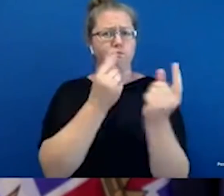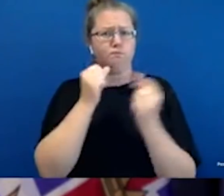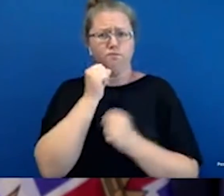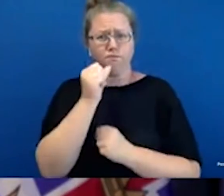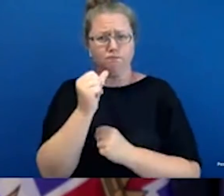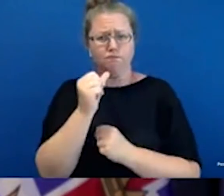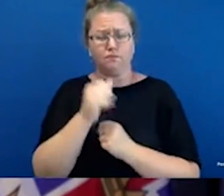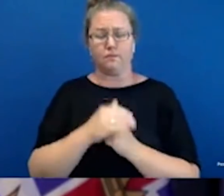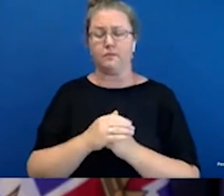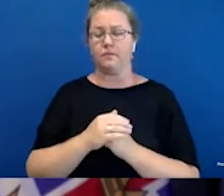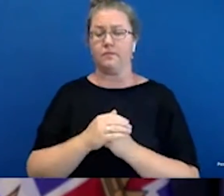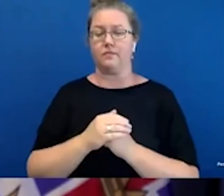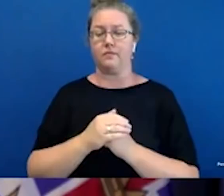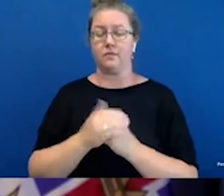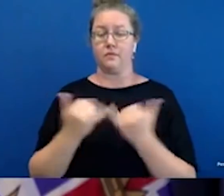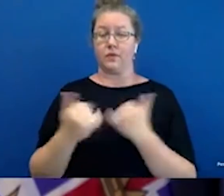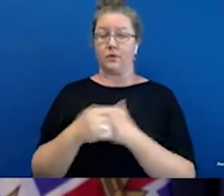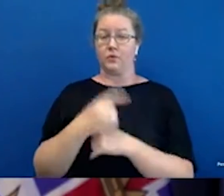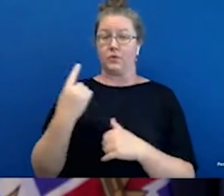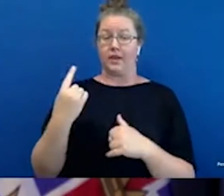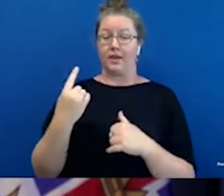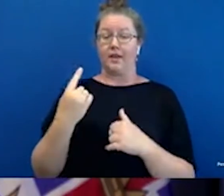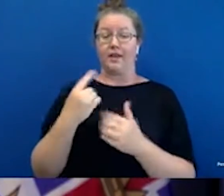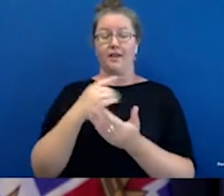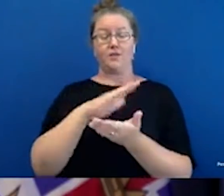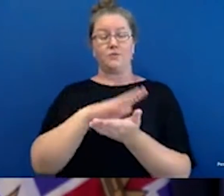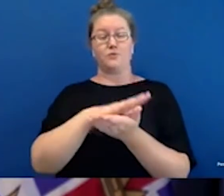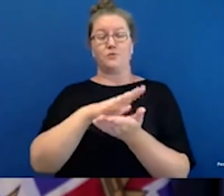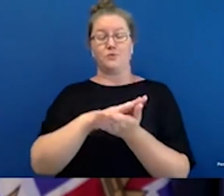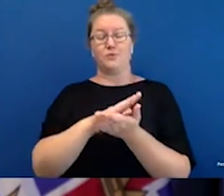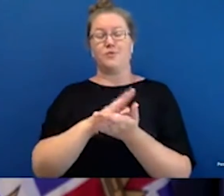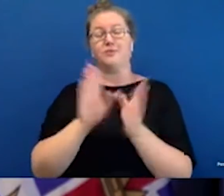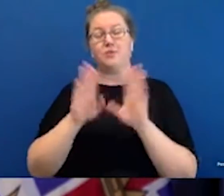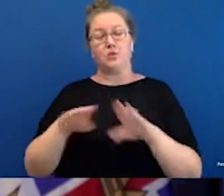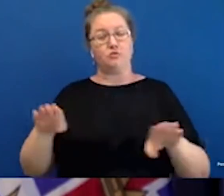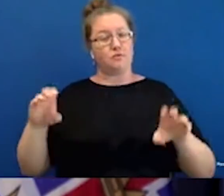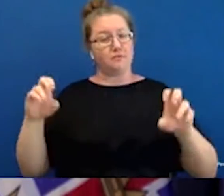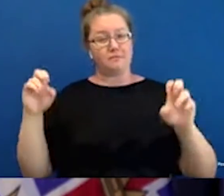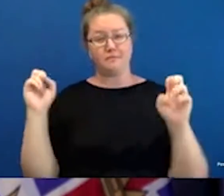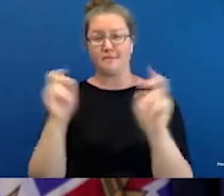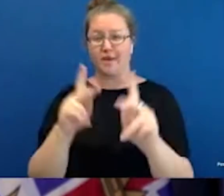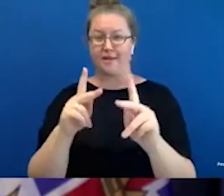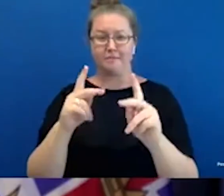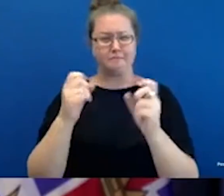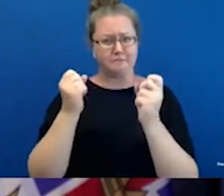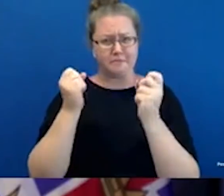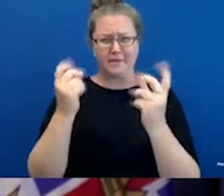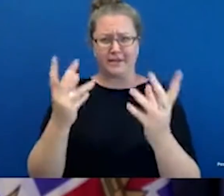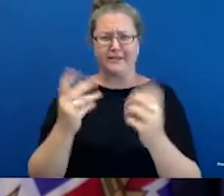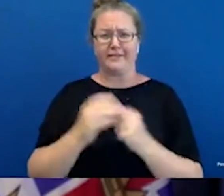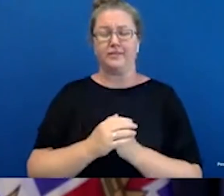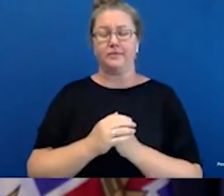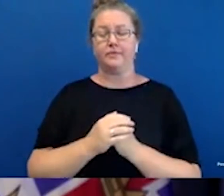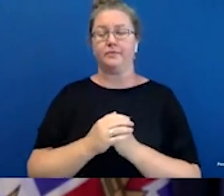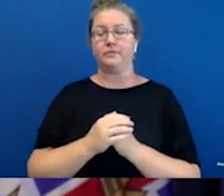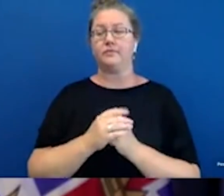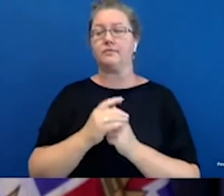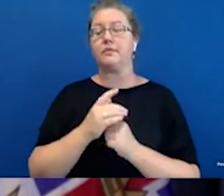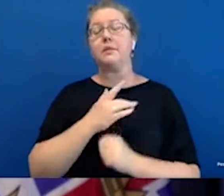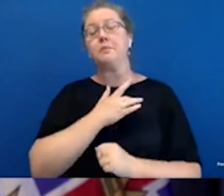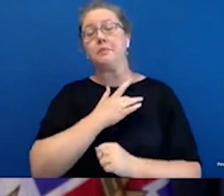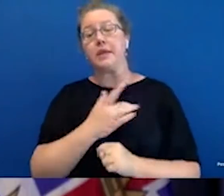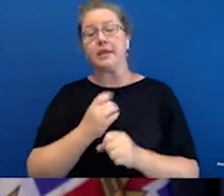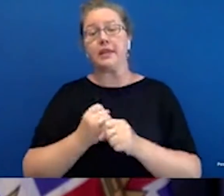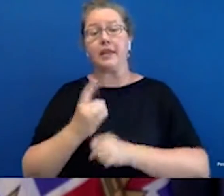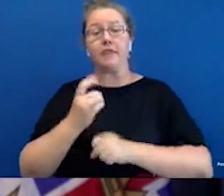Today, for many, many children around the province, it is the start of school, the first day back. And I know for many children